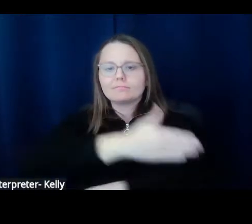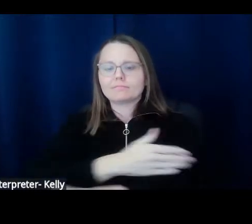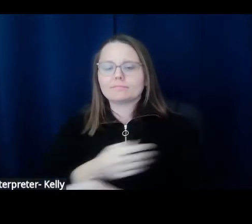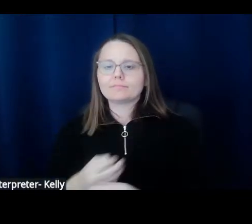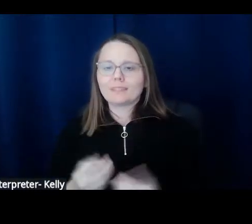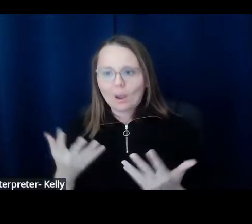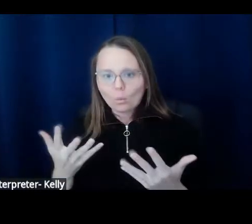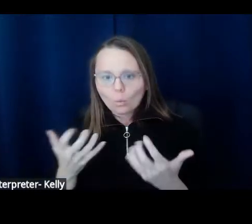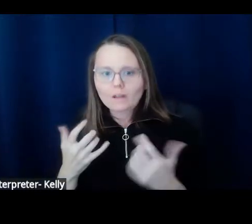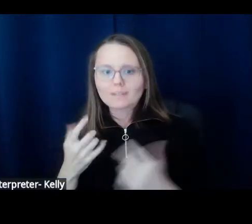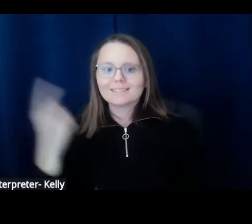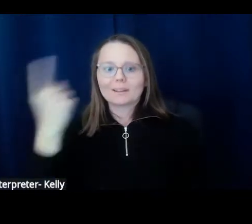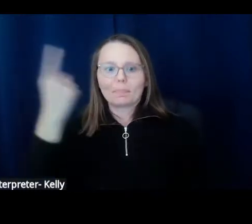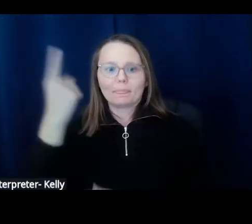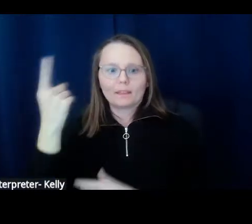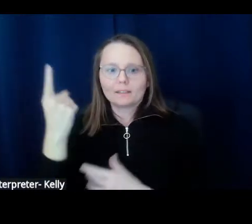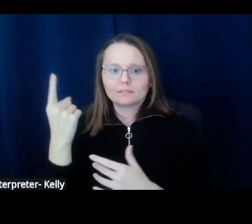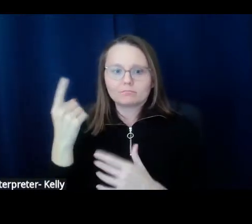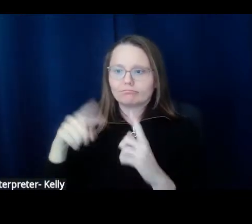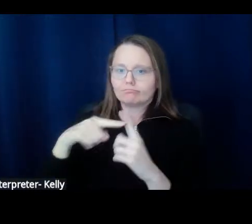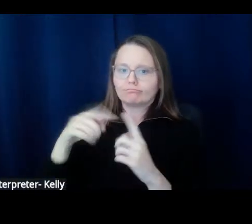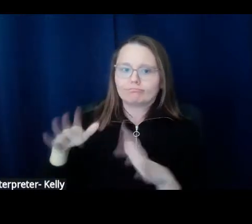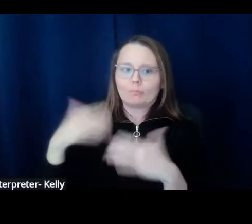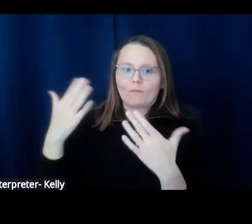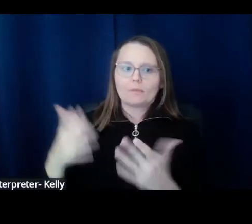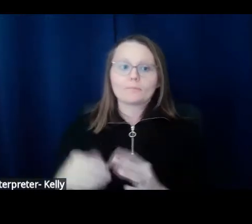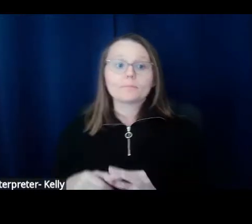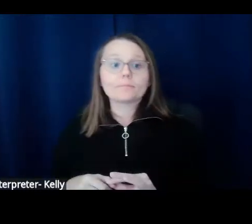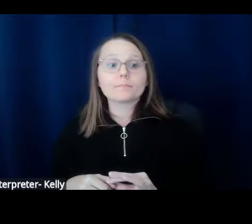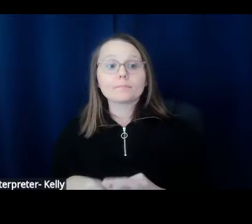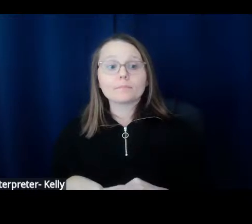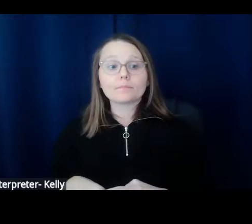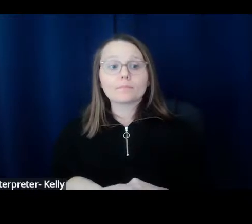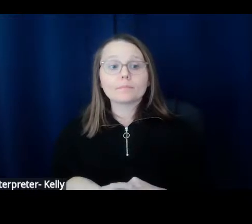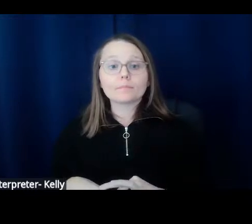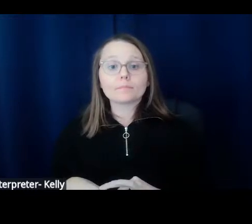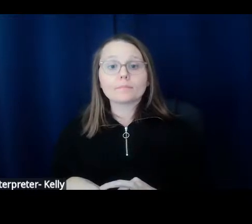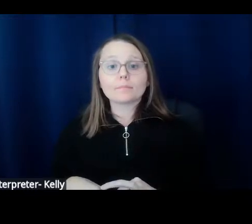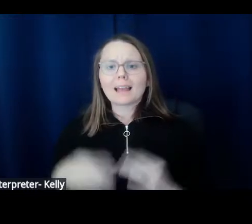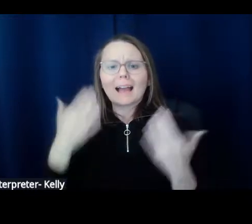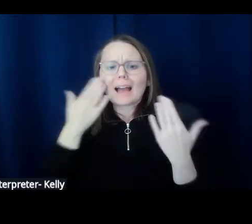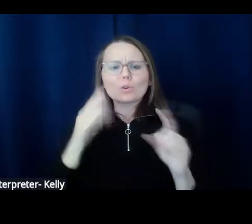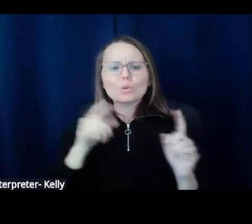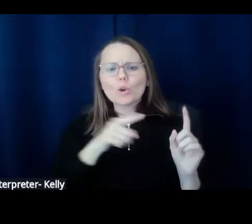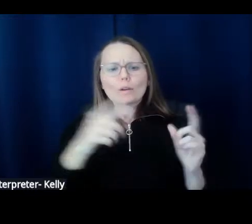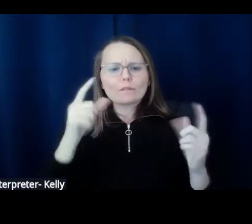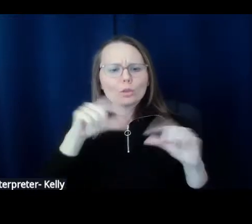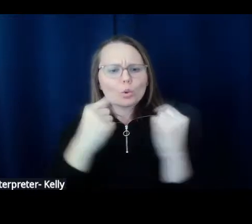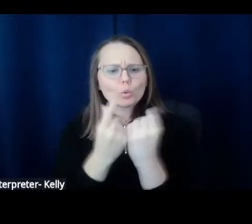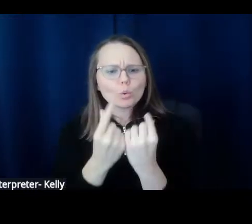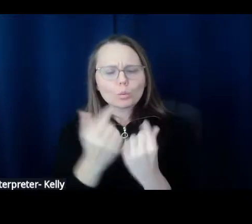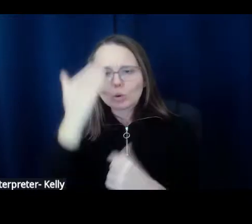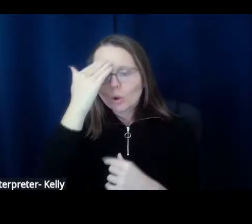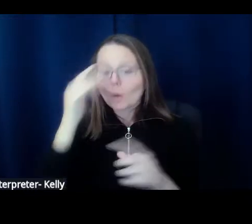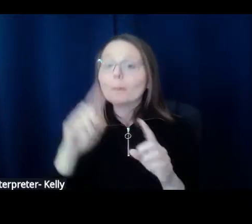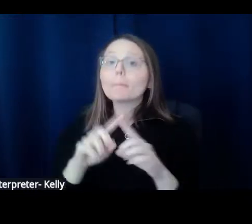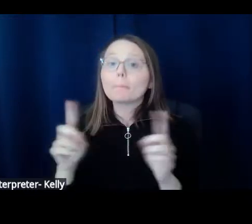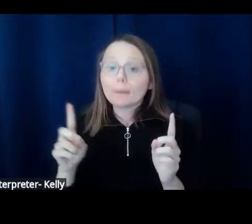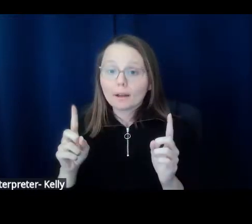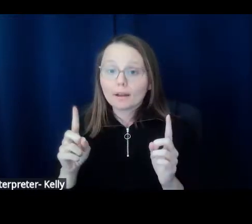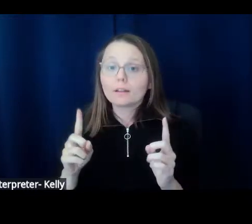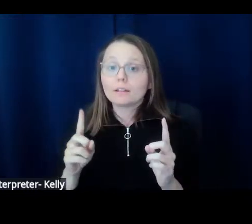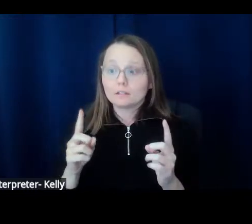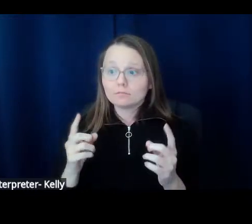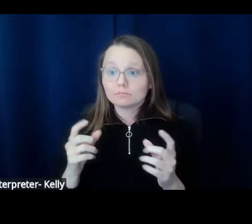into it, some knowledge. Also, there is, I don't know if the group is aware of that. There are spontaneous